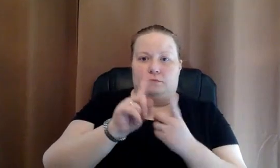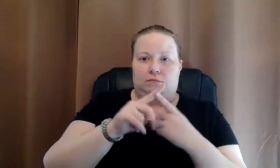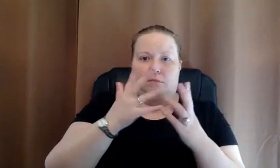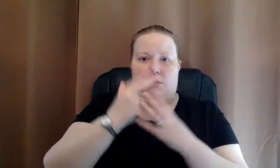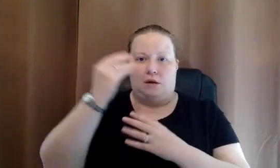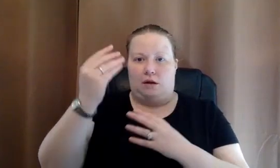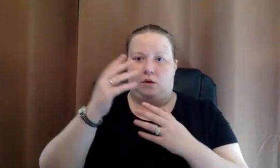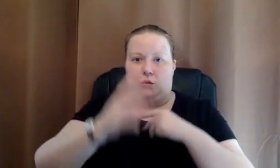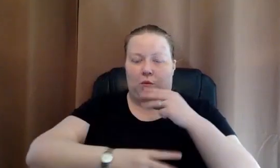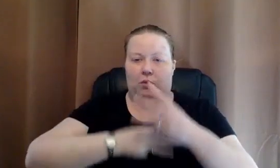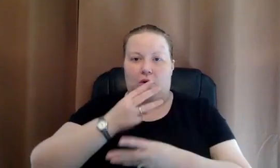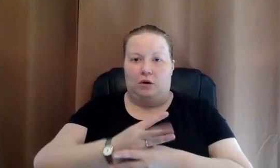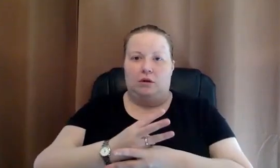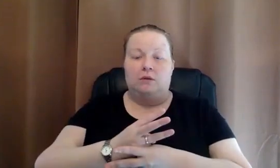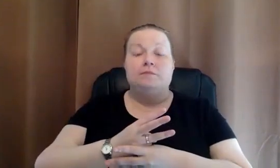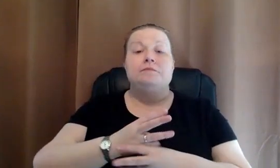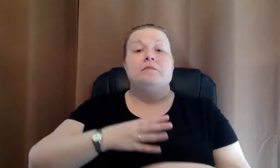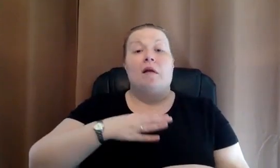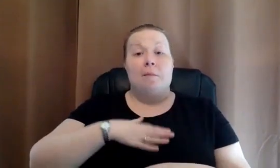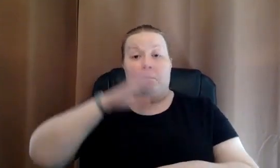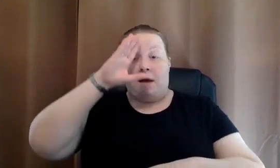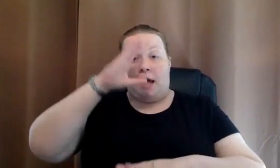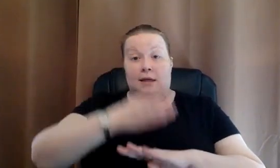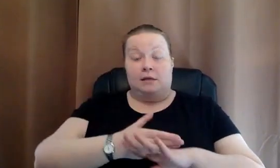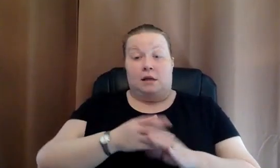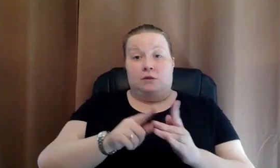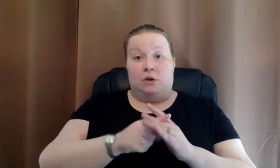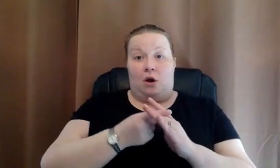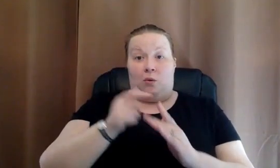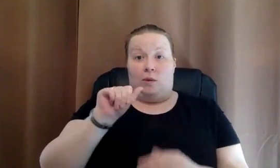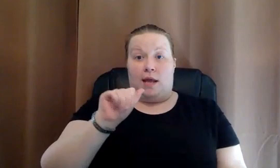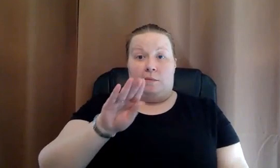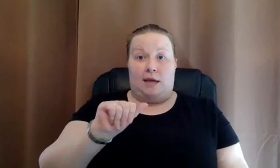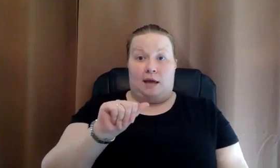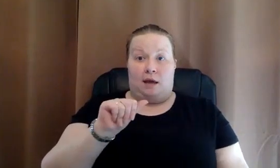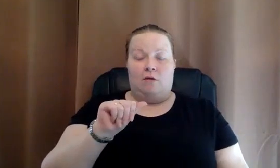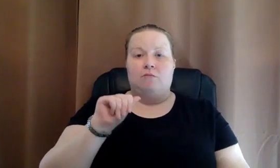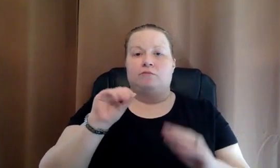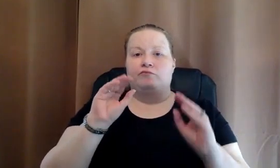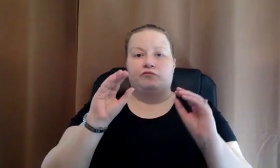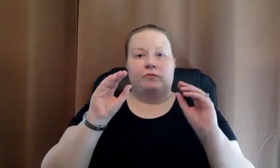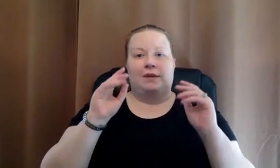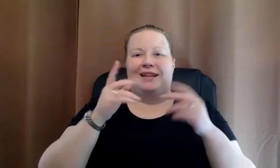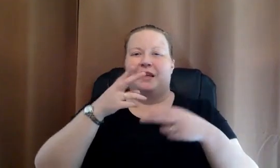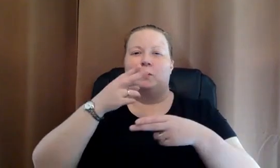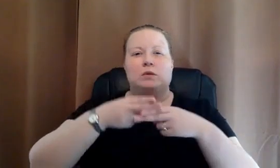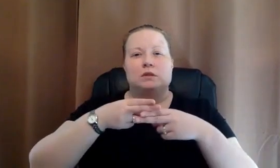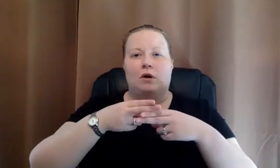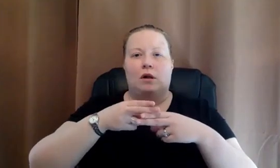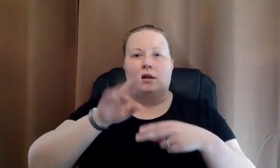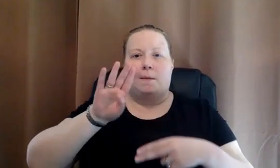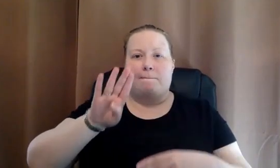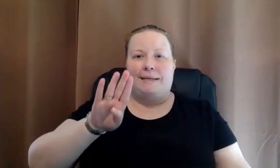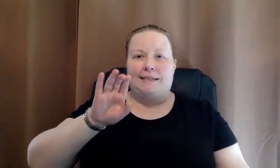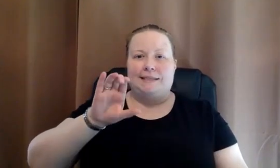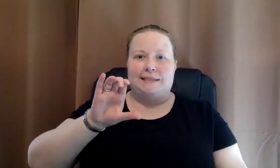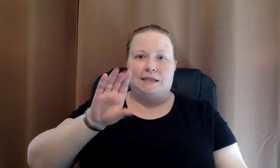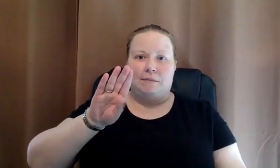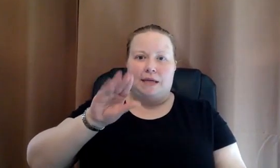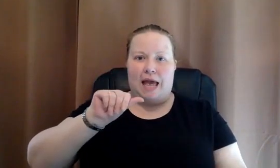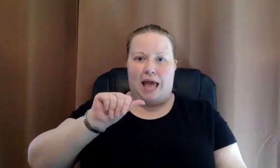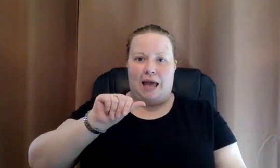my son started with ABA, there was no such thing as it was called a BCBA,